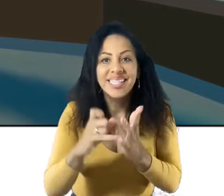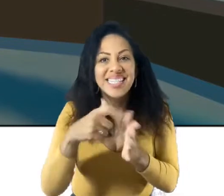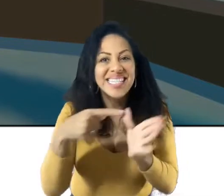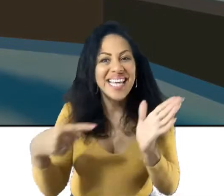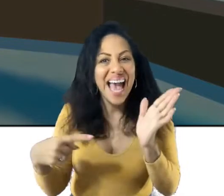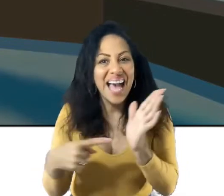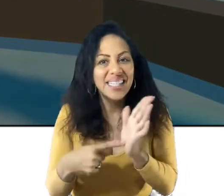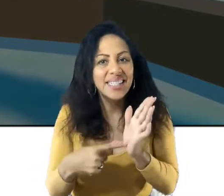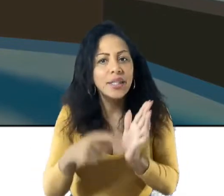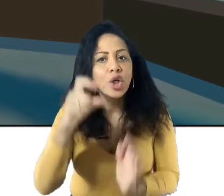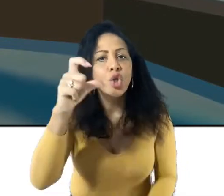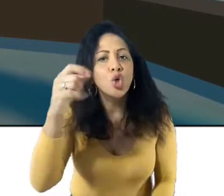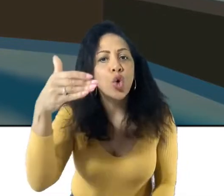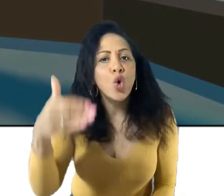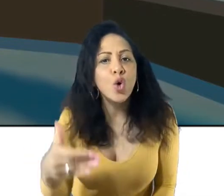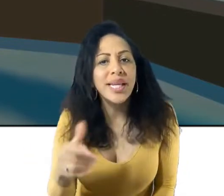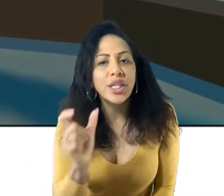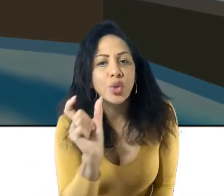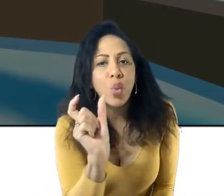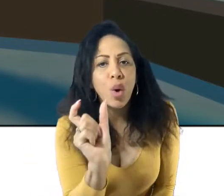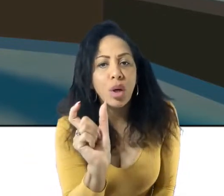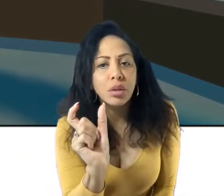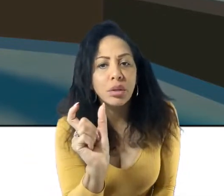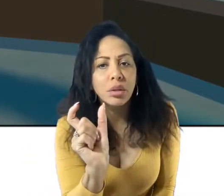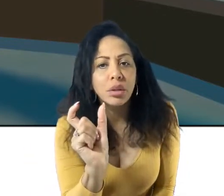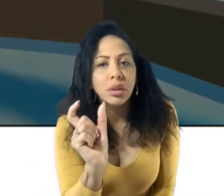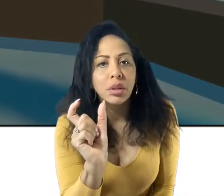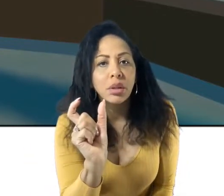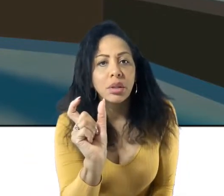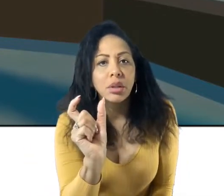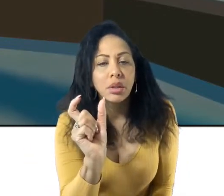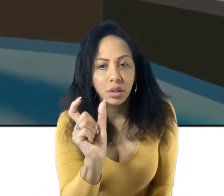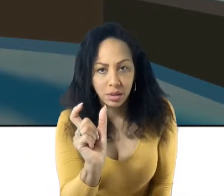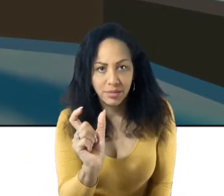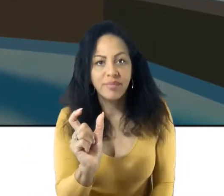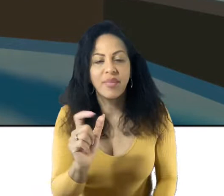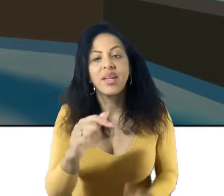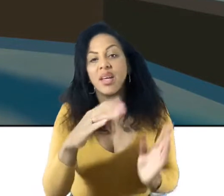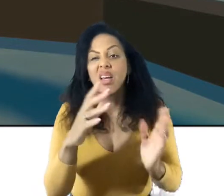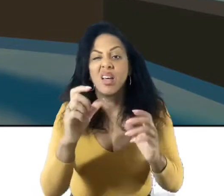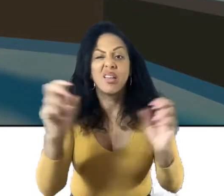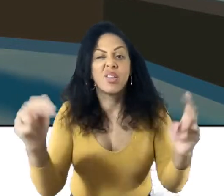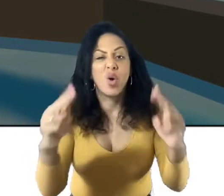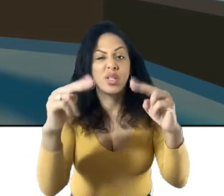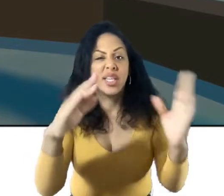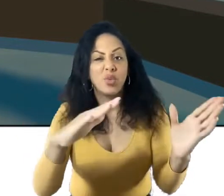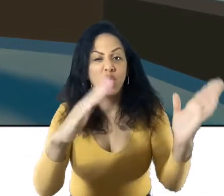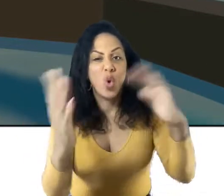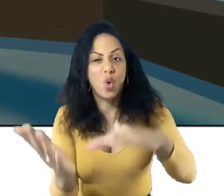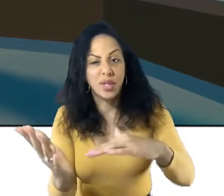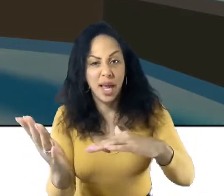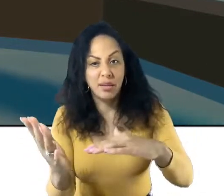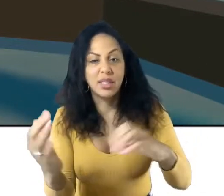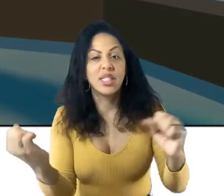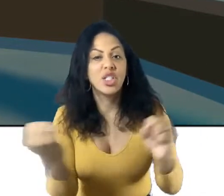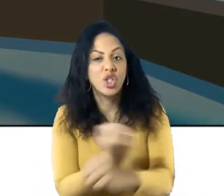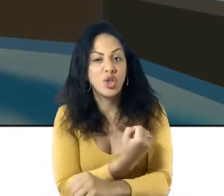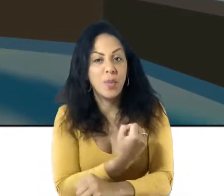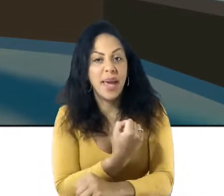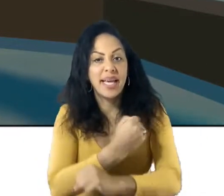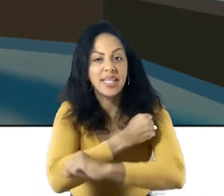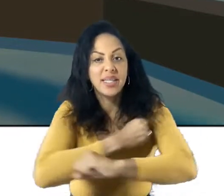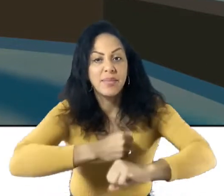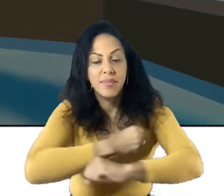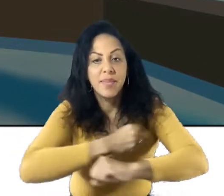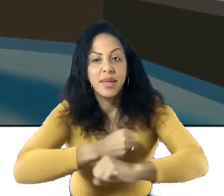Cornish word. I had no idea. I've always said that. I thought everyone said it. They'd knocked this cottage down to make space for a car park, paved